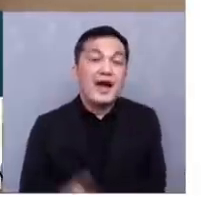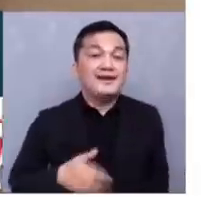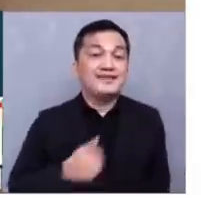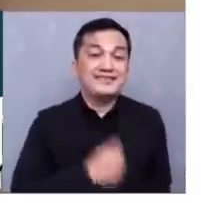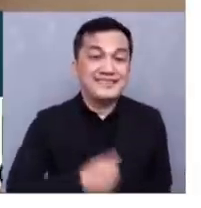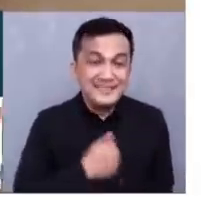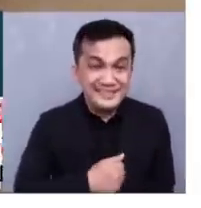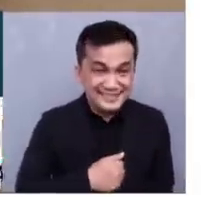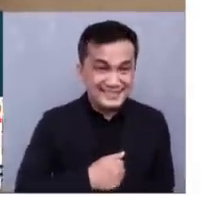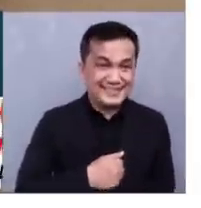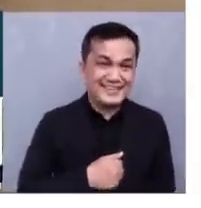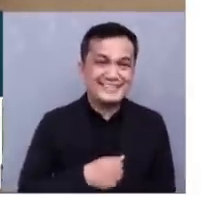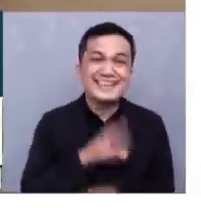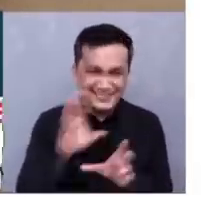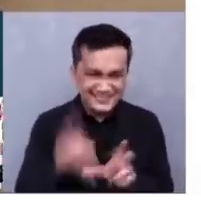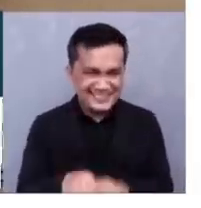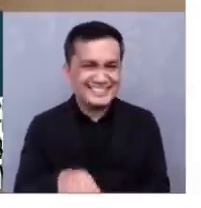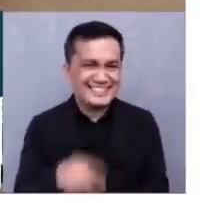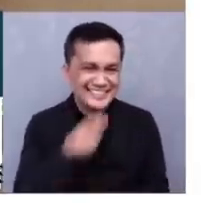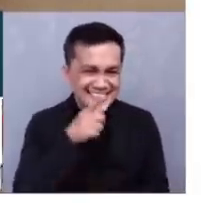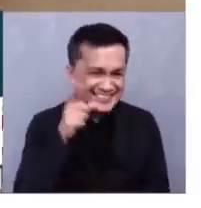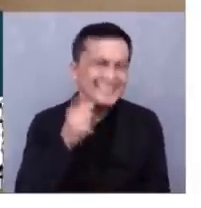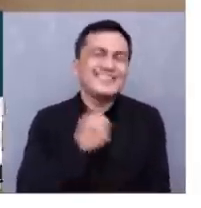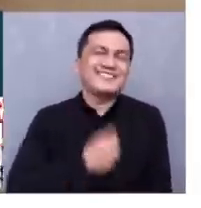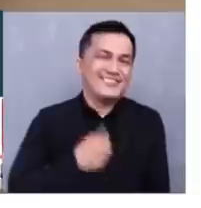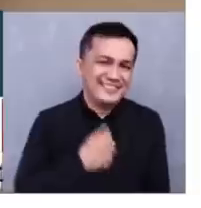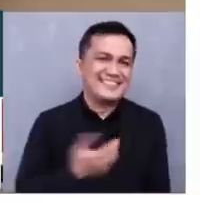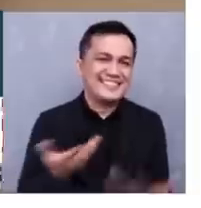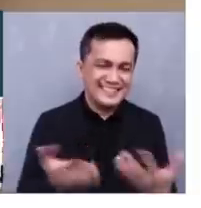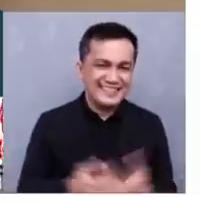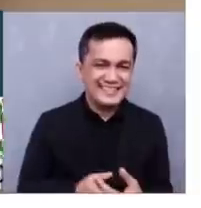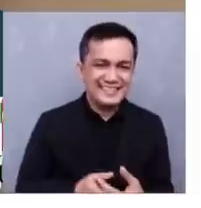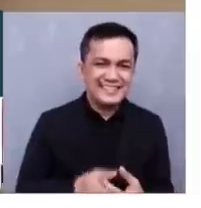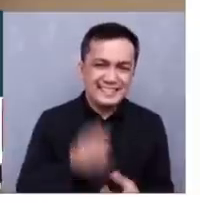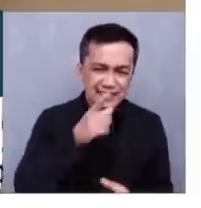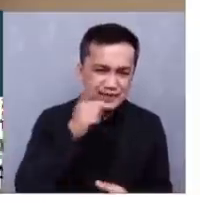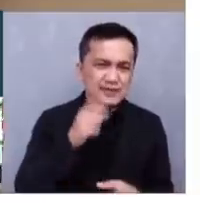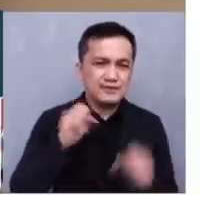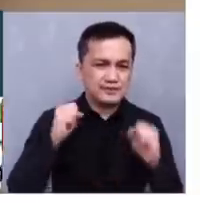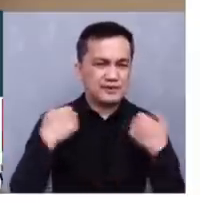Ma'am Leni, no? So it's also, she is still a formidable